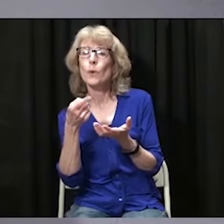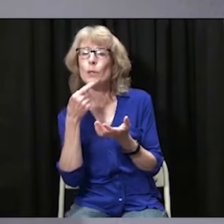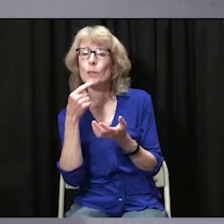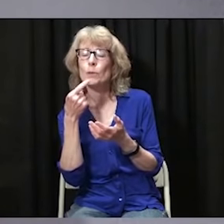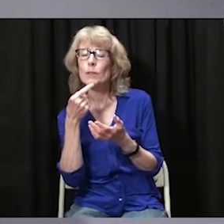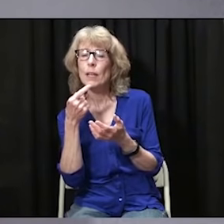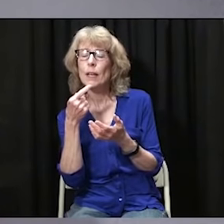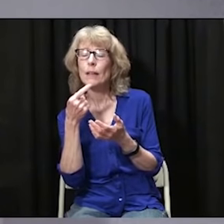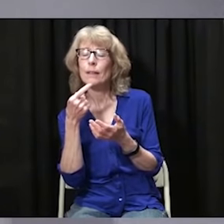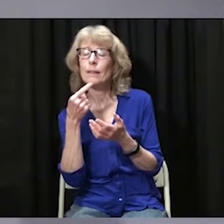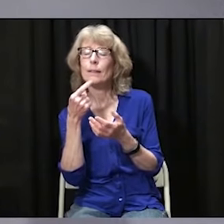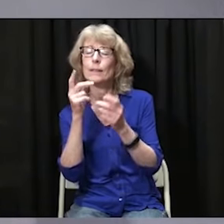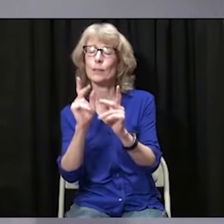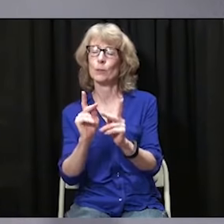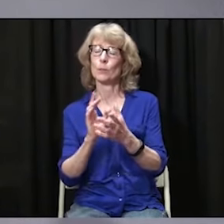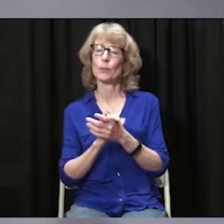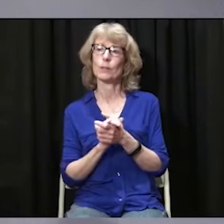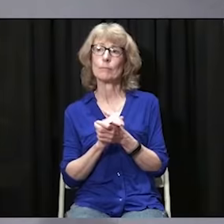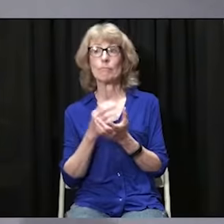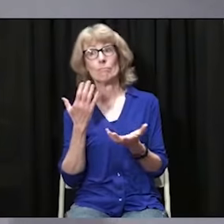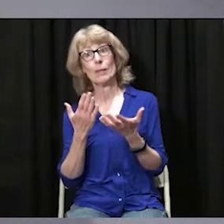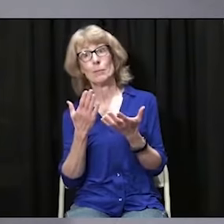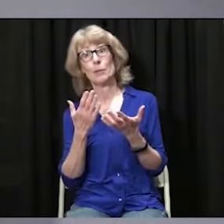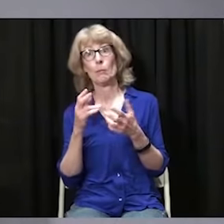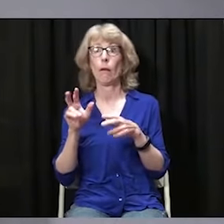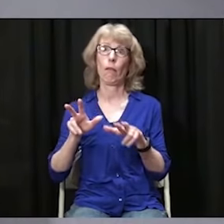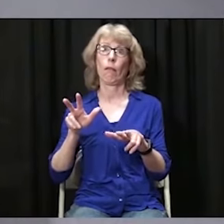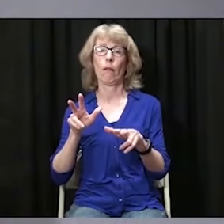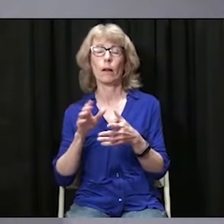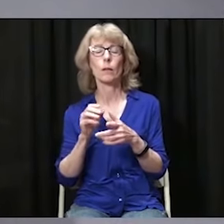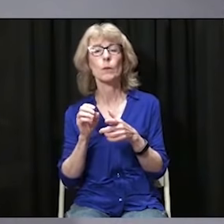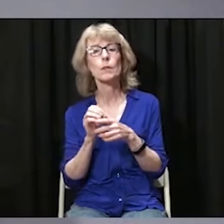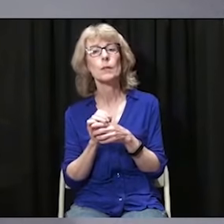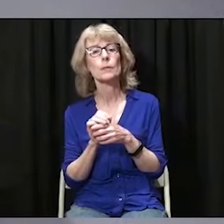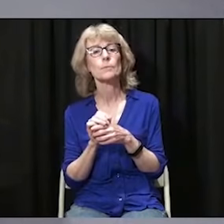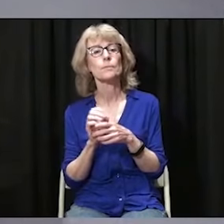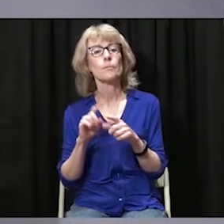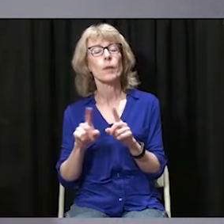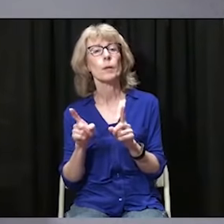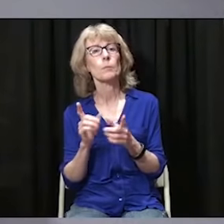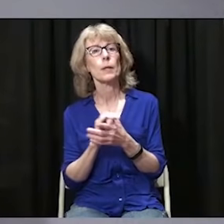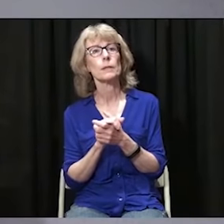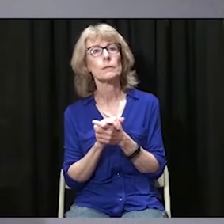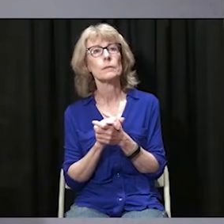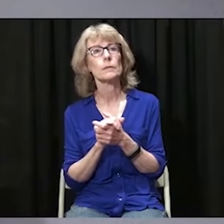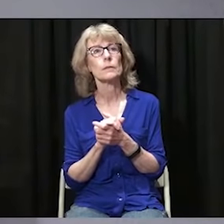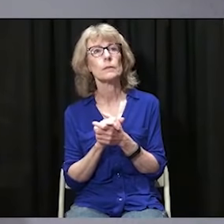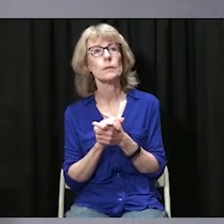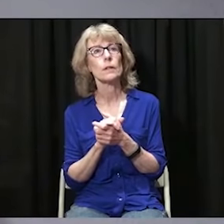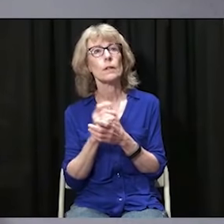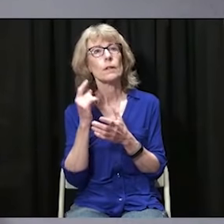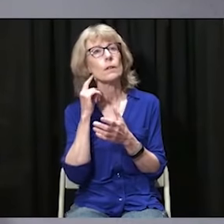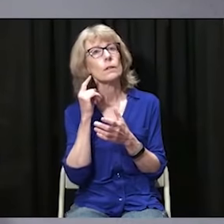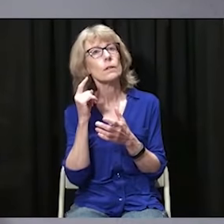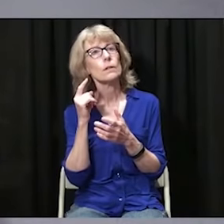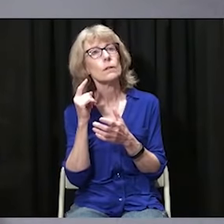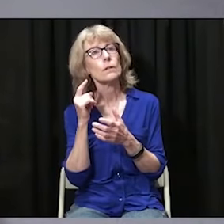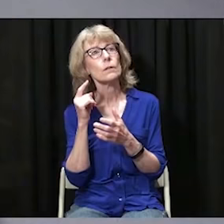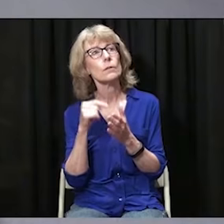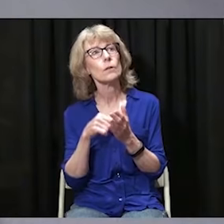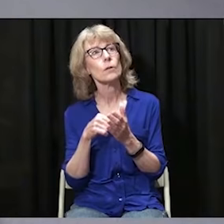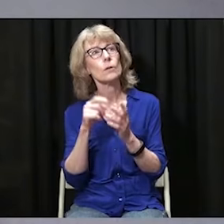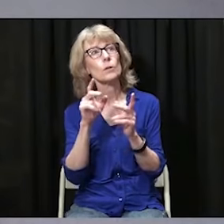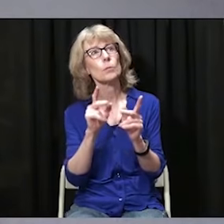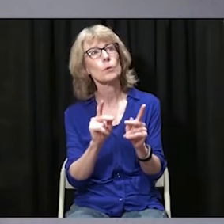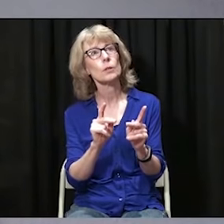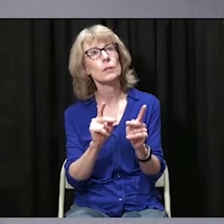say. It's going to be awkward if I bring it up. Like, you know what for a lot of people it is? It's maybe you know someone and the anniversary of the death of their